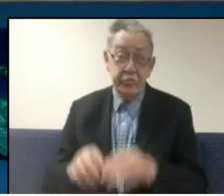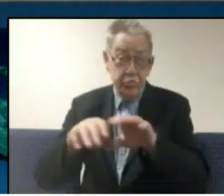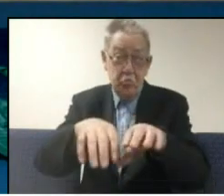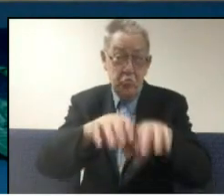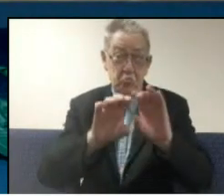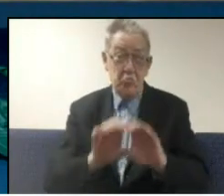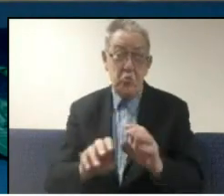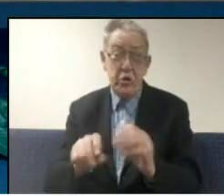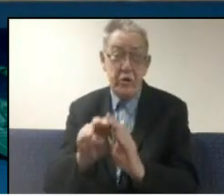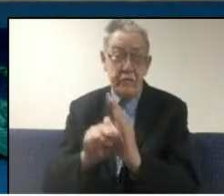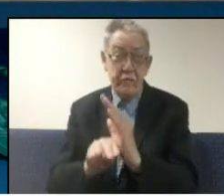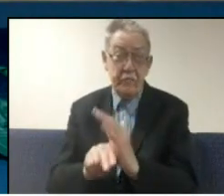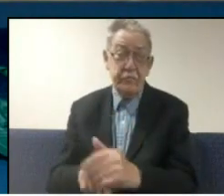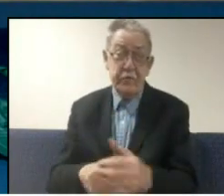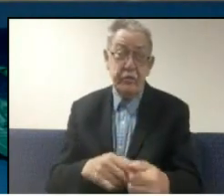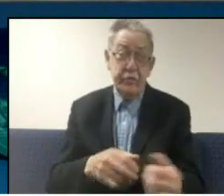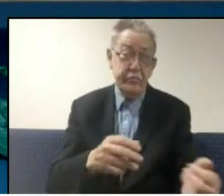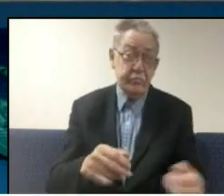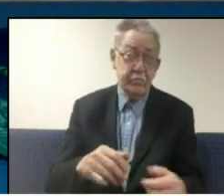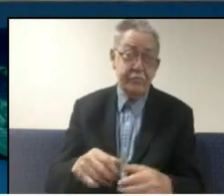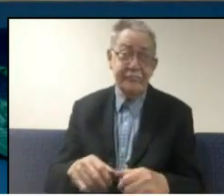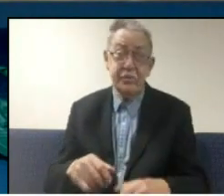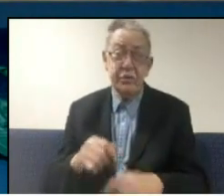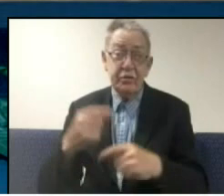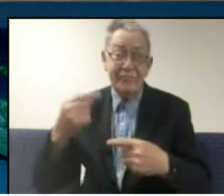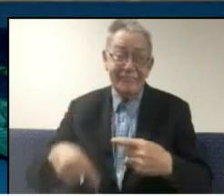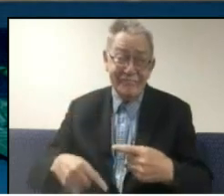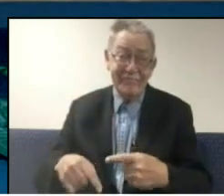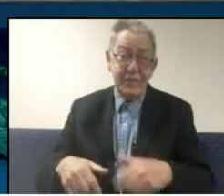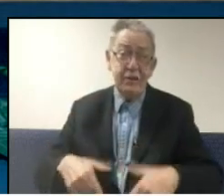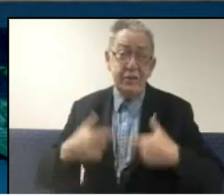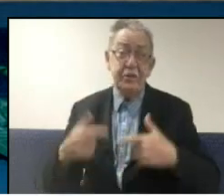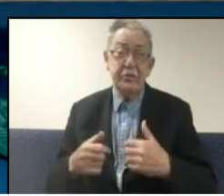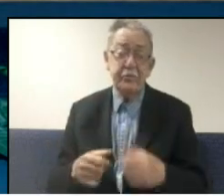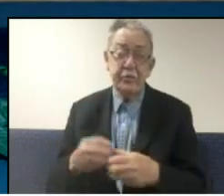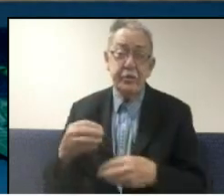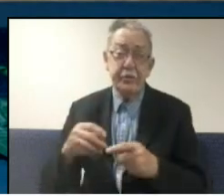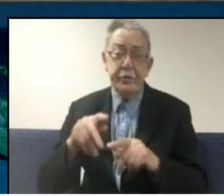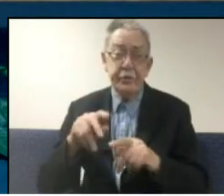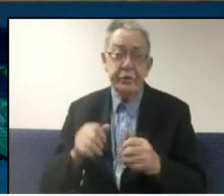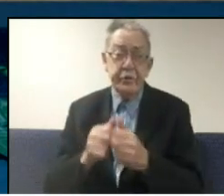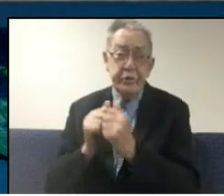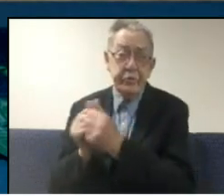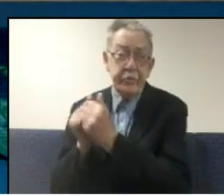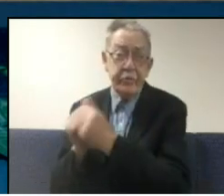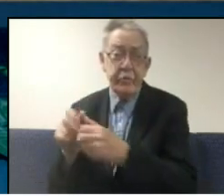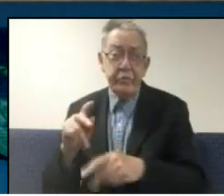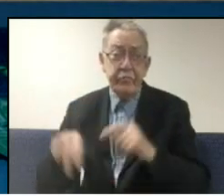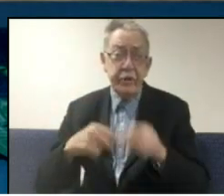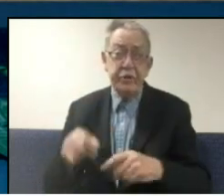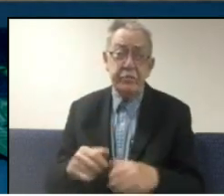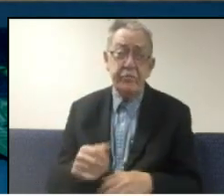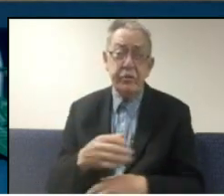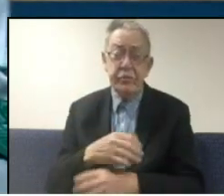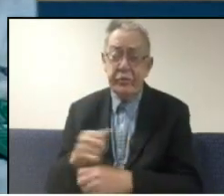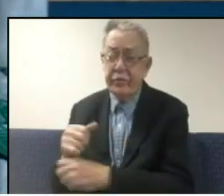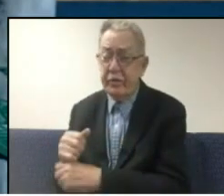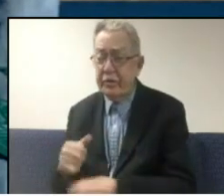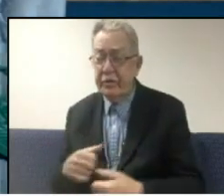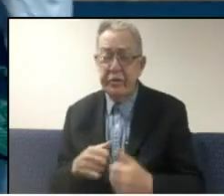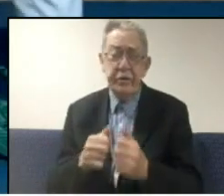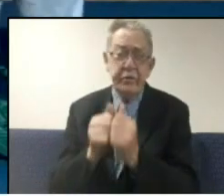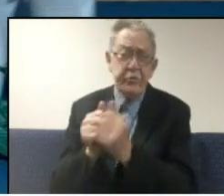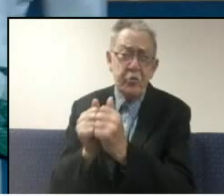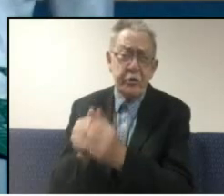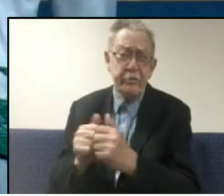because he couldn't live with other people. He was so wild, so uncontrolled, they said they couldn't even chain him down,